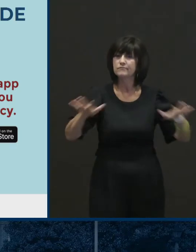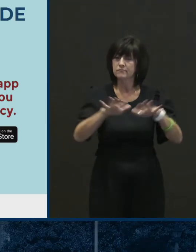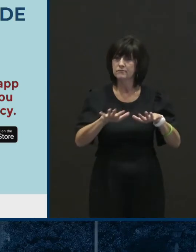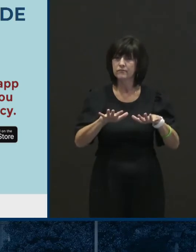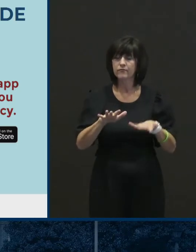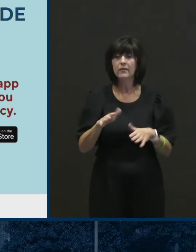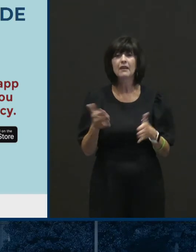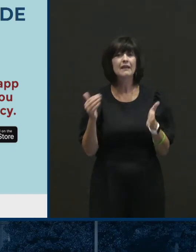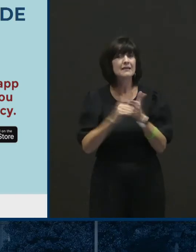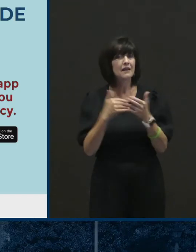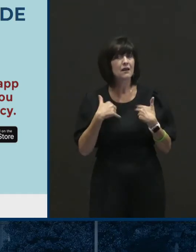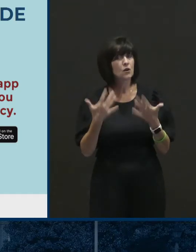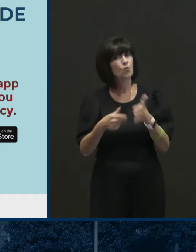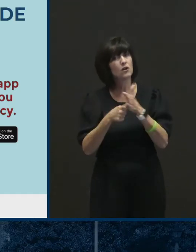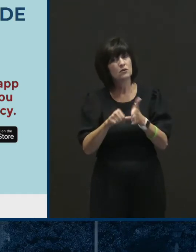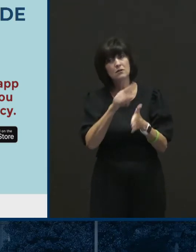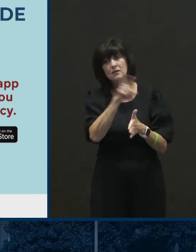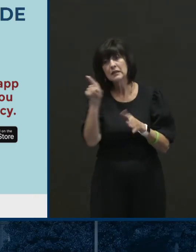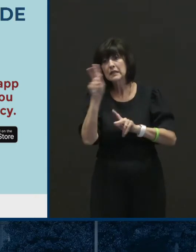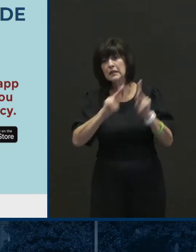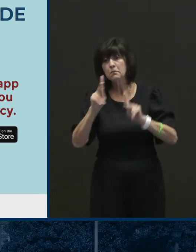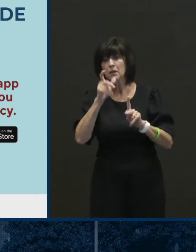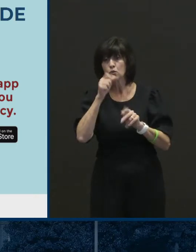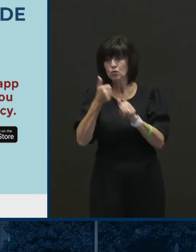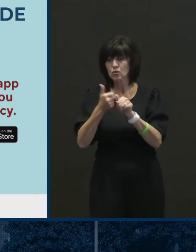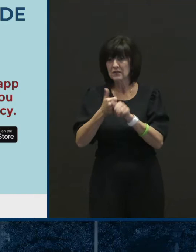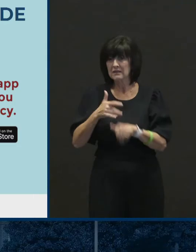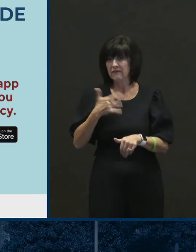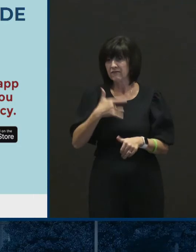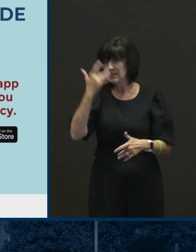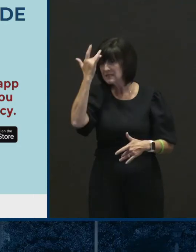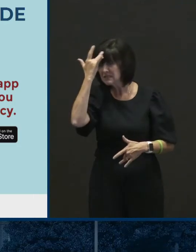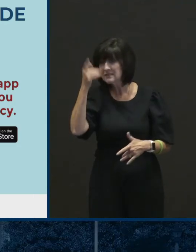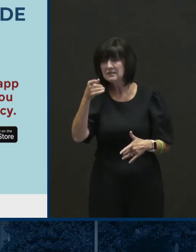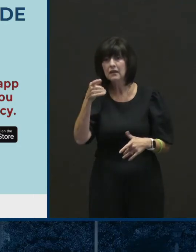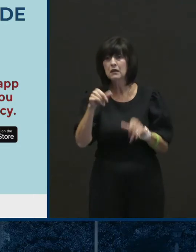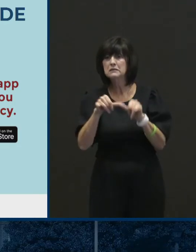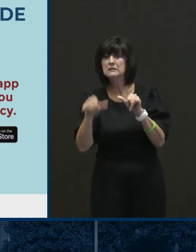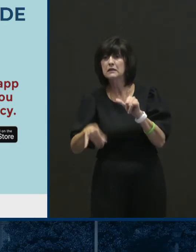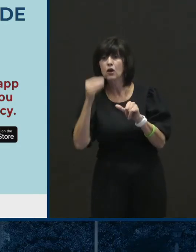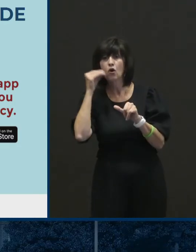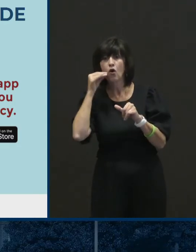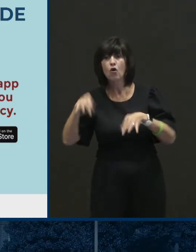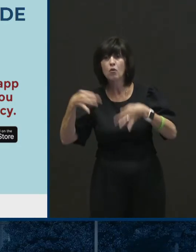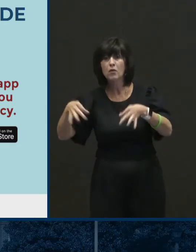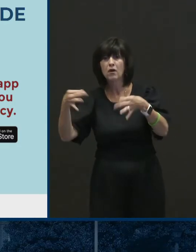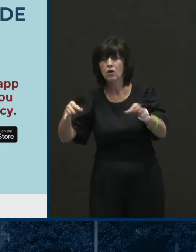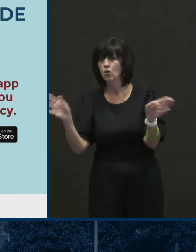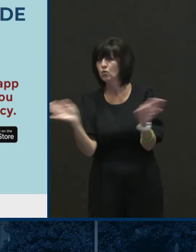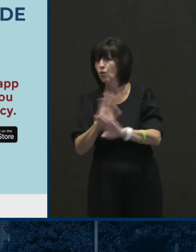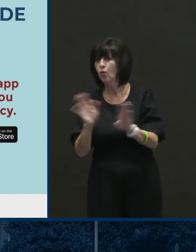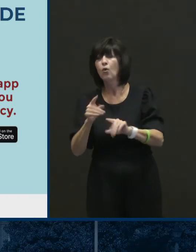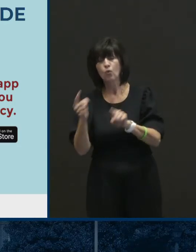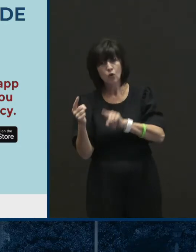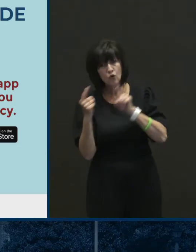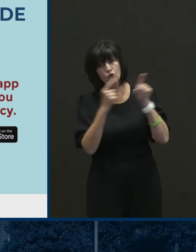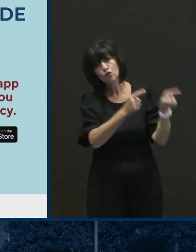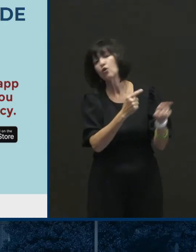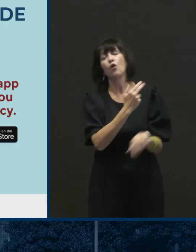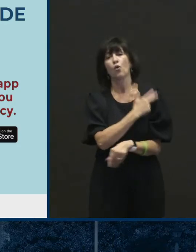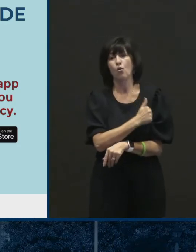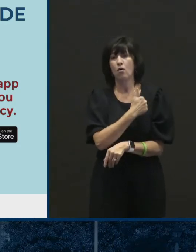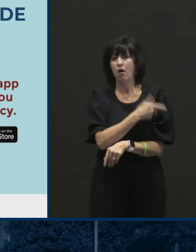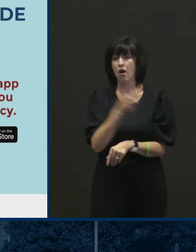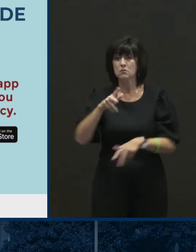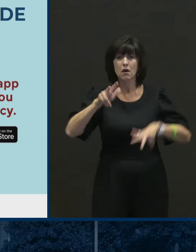that. Take care of yourself. If you need to have a procedure done, make sure you get it scheduled up. We're seeing